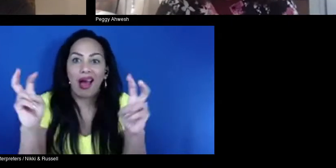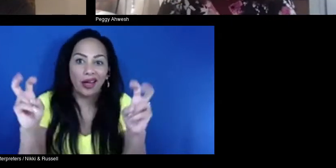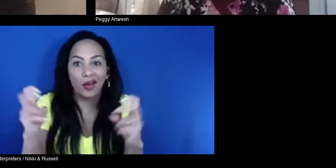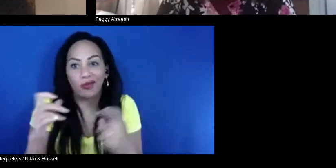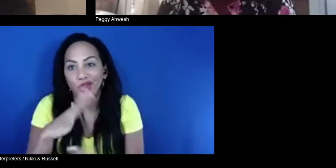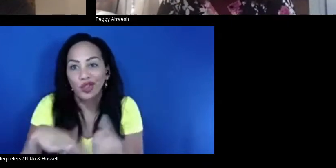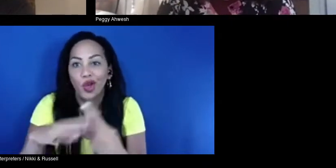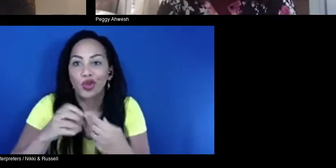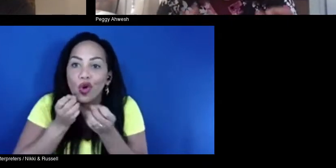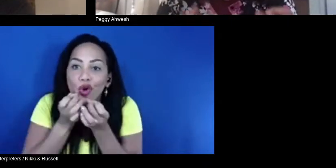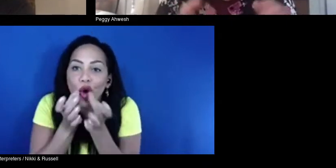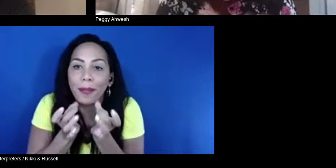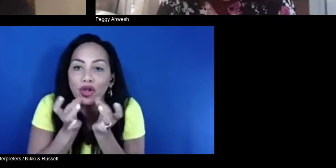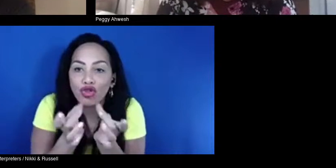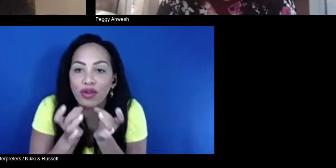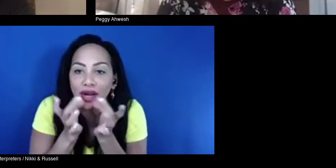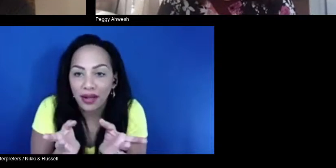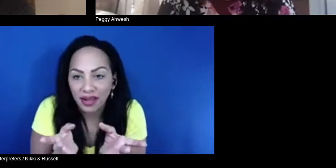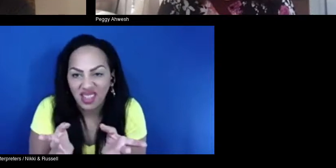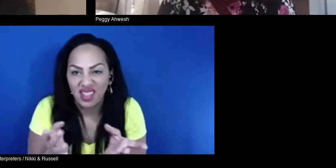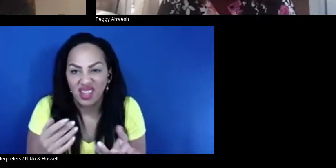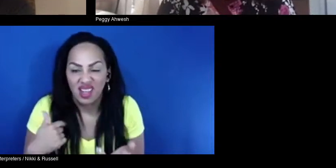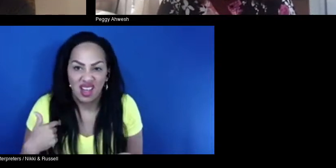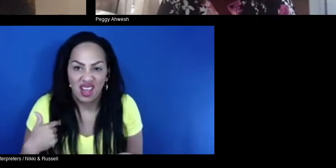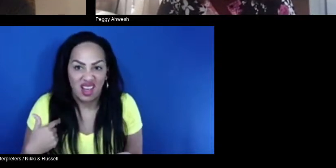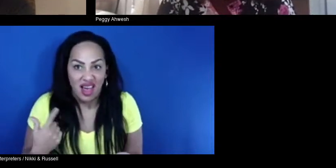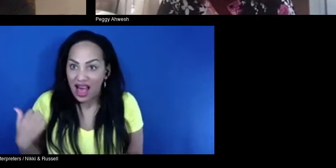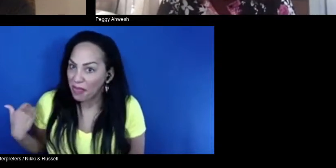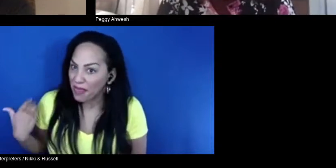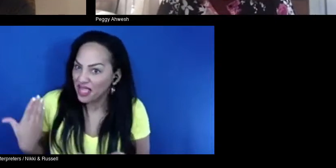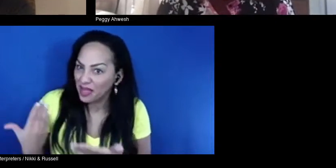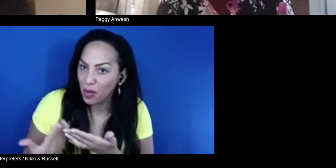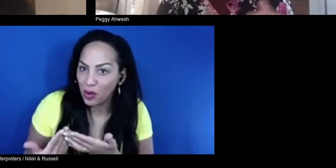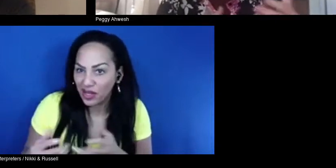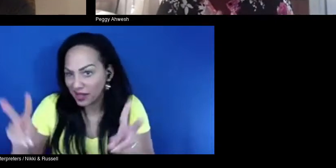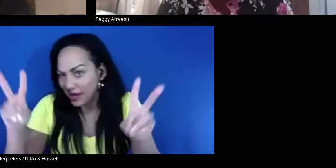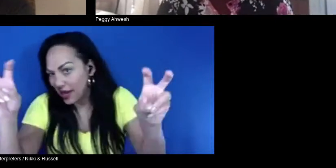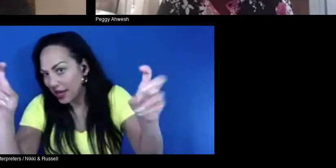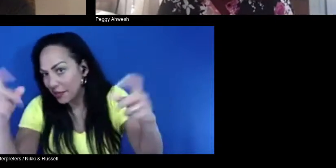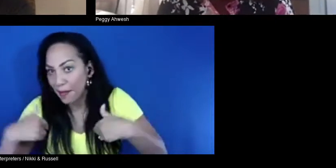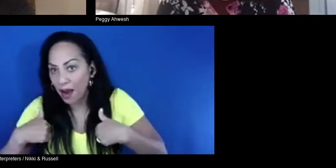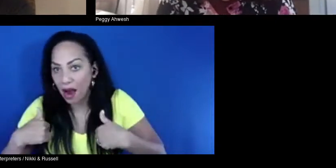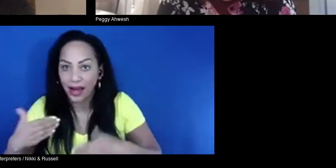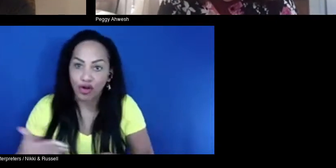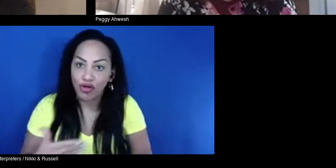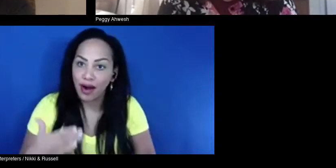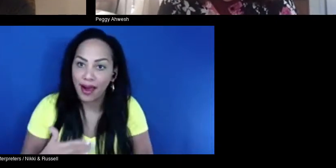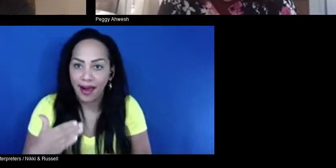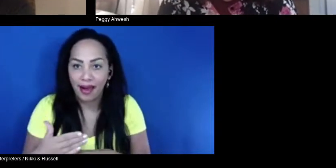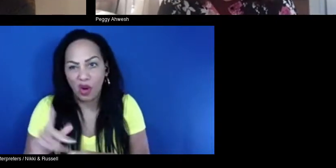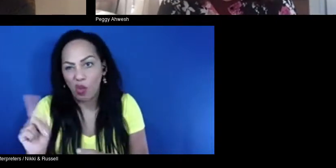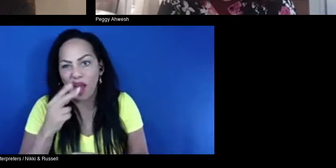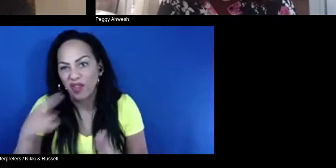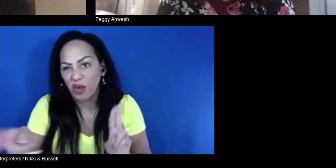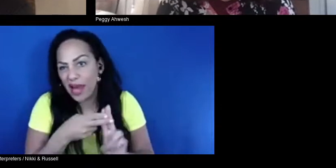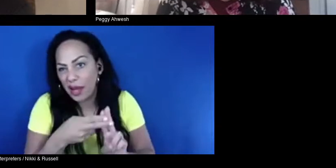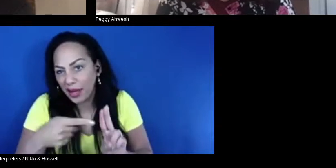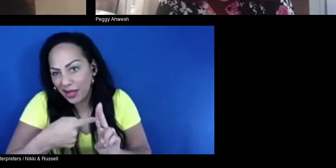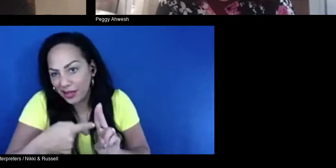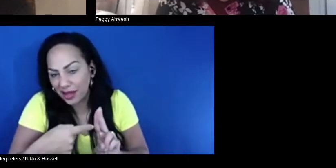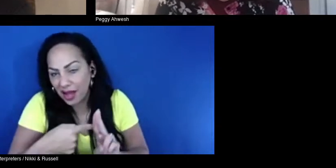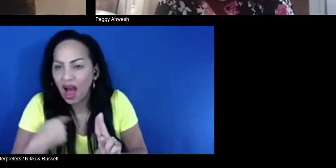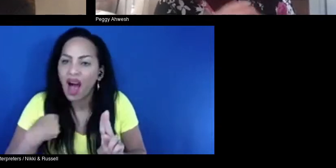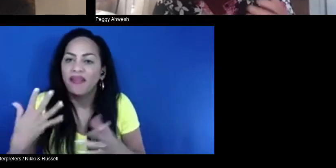point in my so-called career or whatever you want to call it, that I'm heading back toward working with people